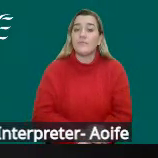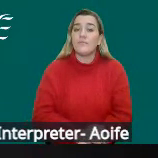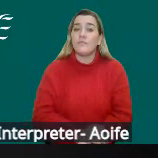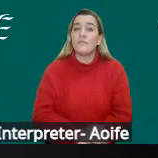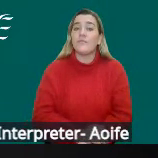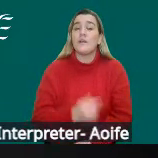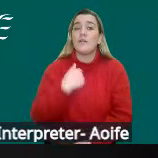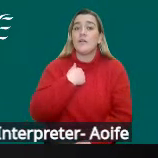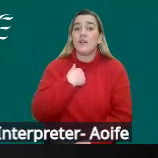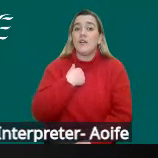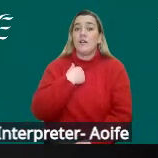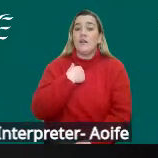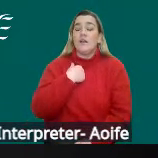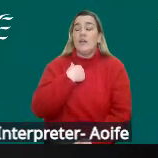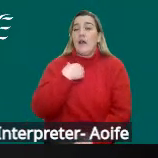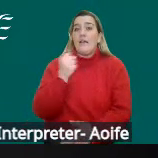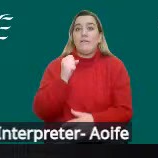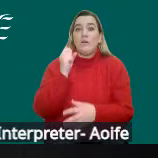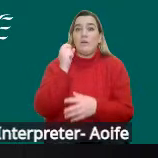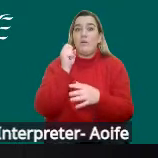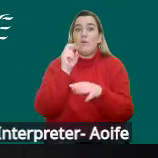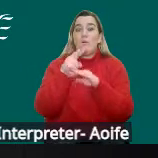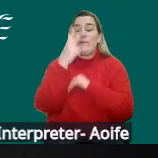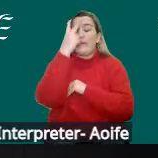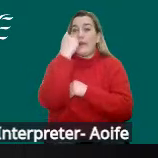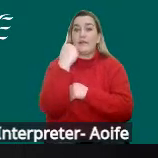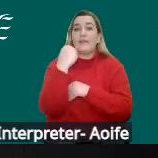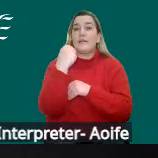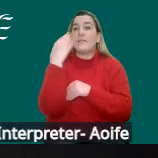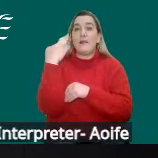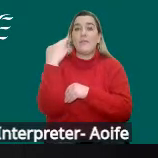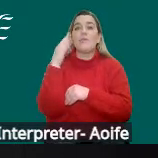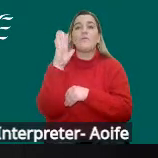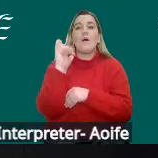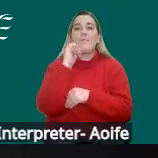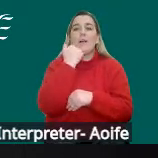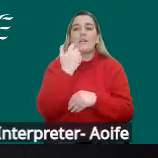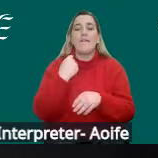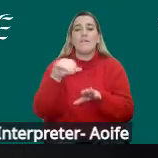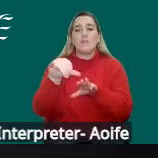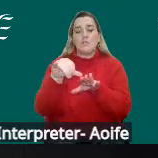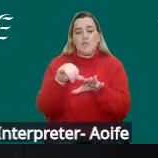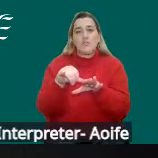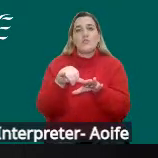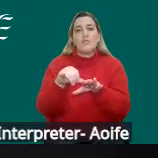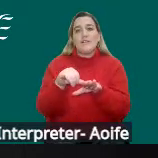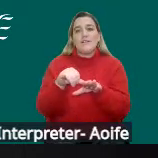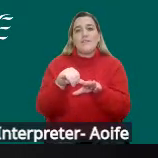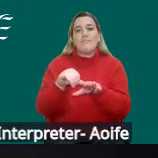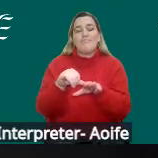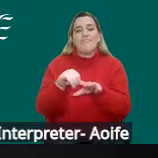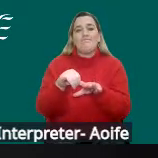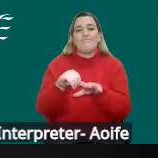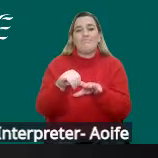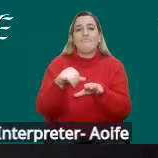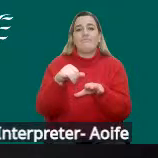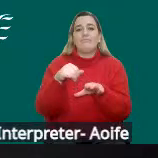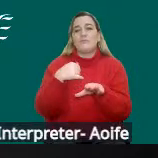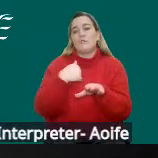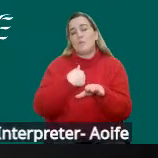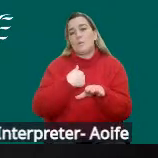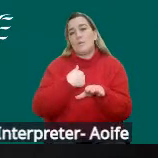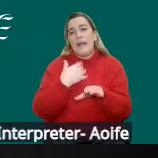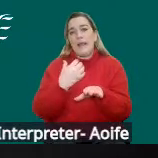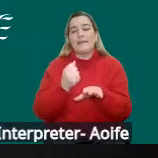overnight menopause, a surgically induced menopause. It's what it's medically known as. And I had